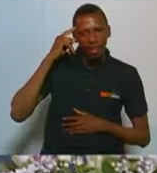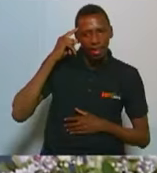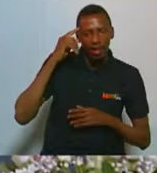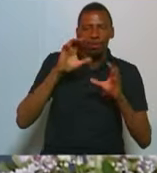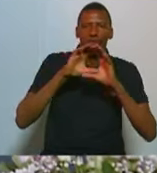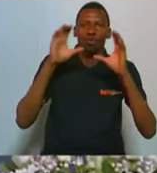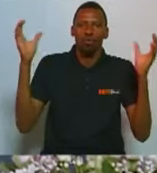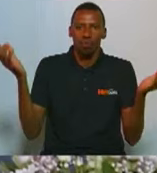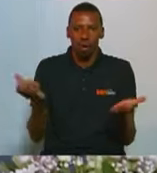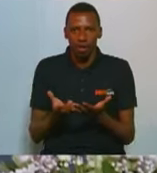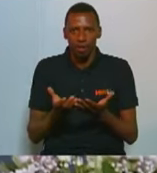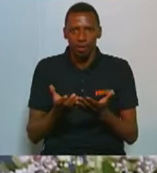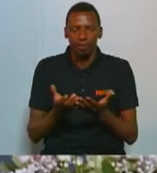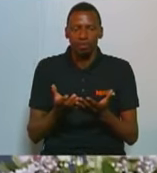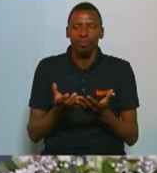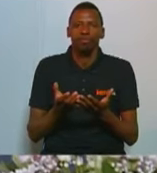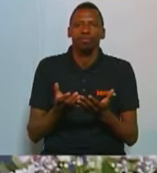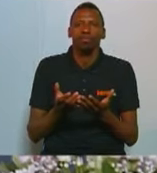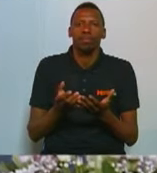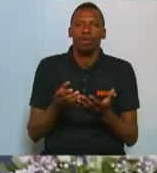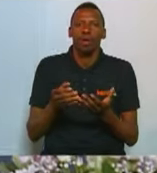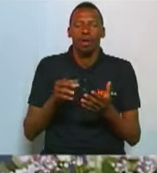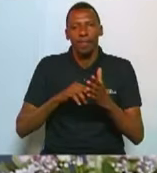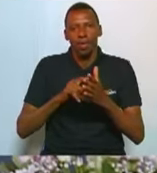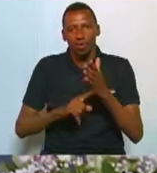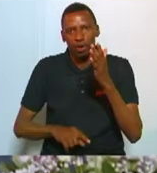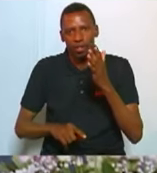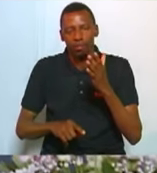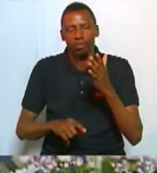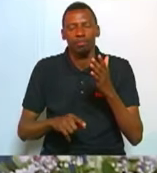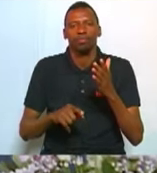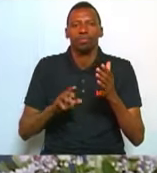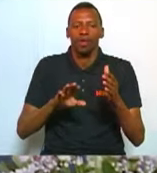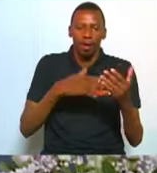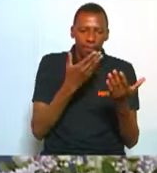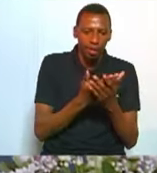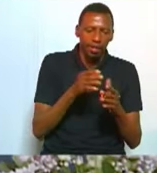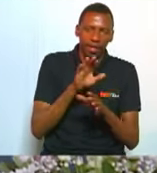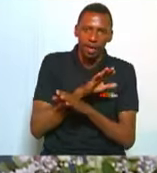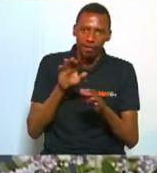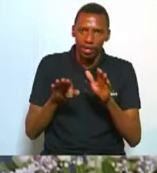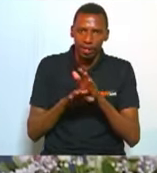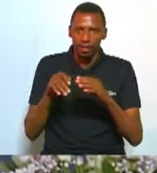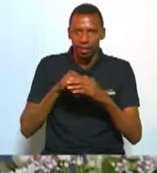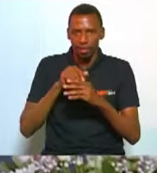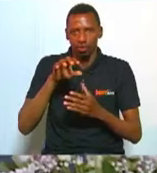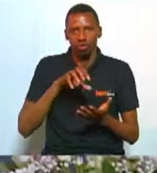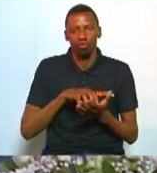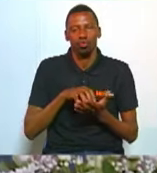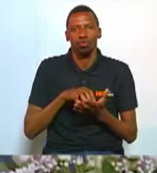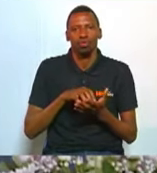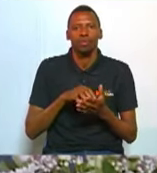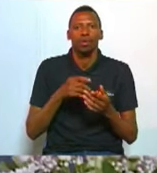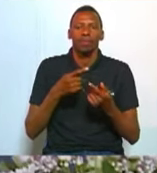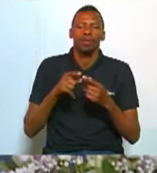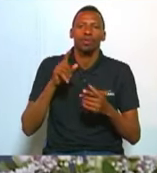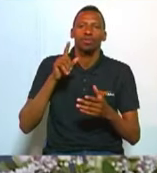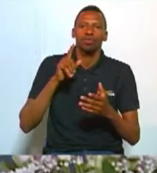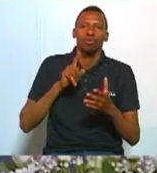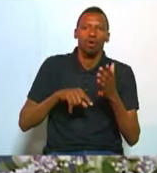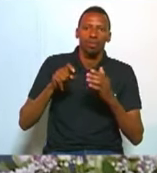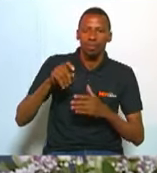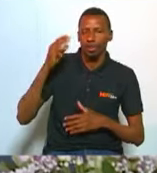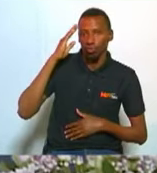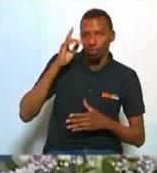which means apply everything to your situation. And I'm sure what we need to know is, by the grace of